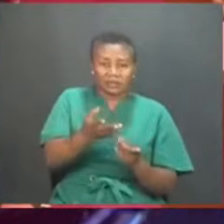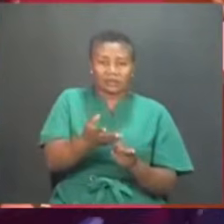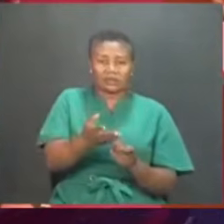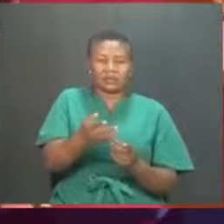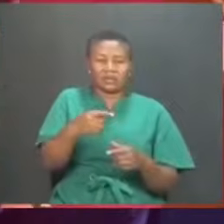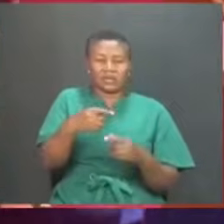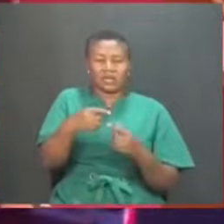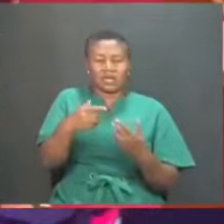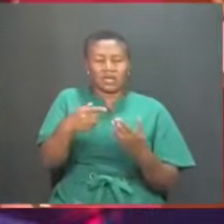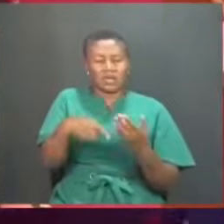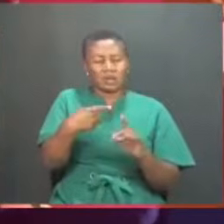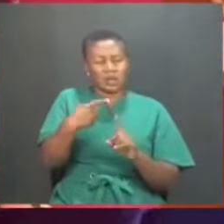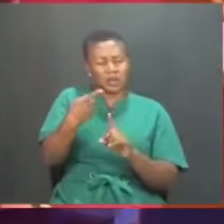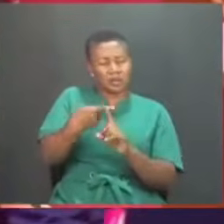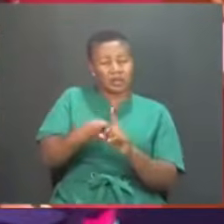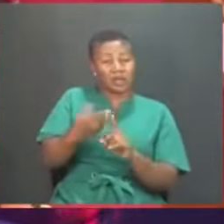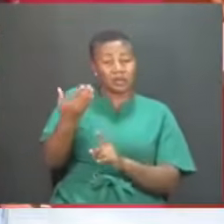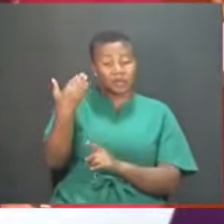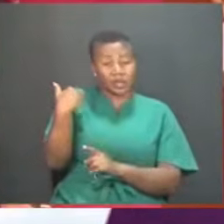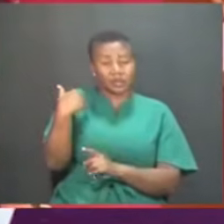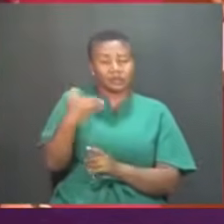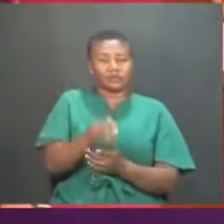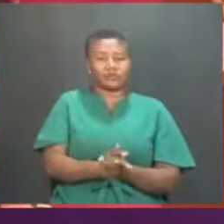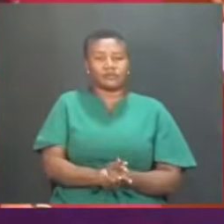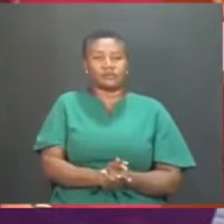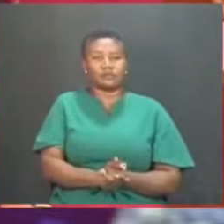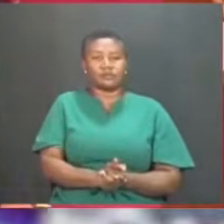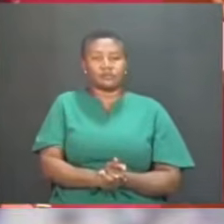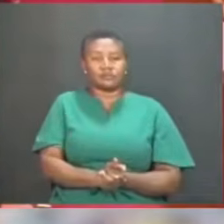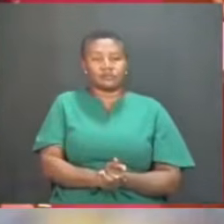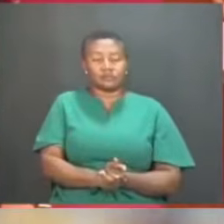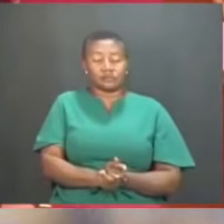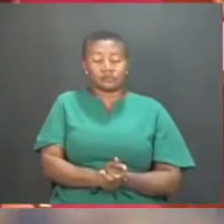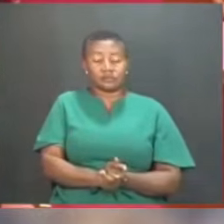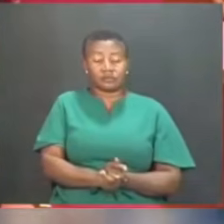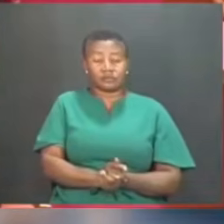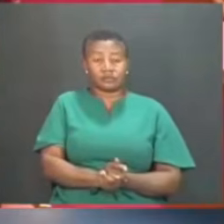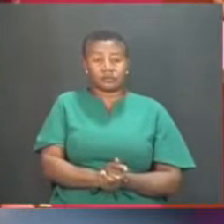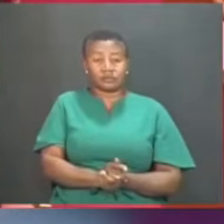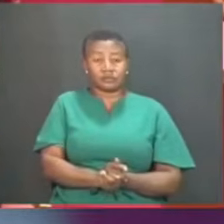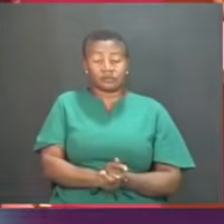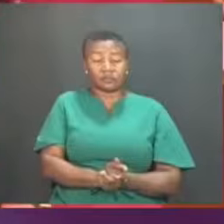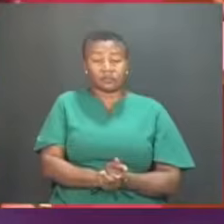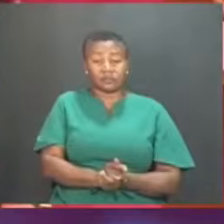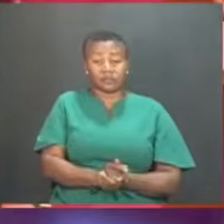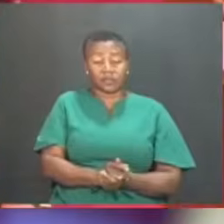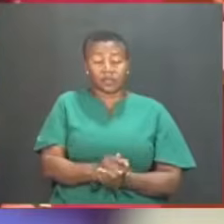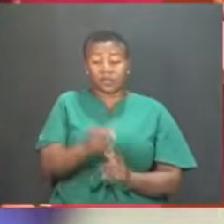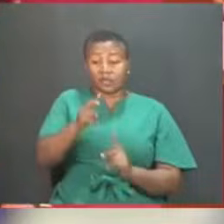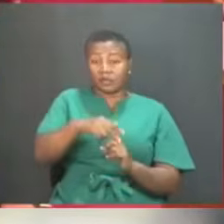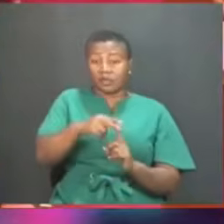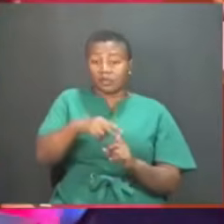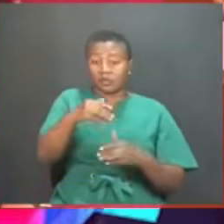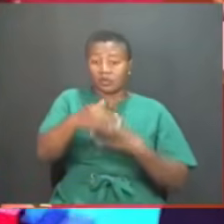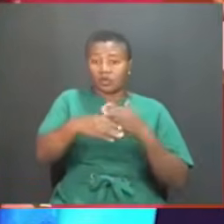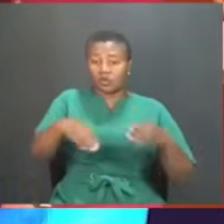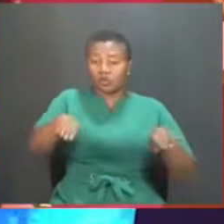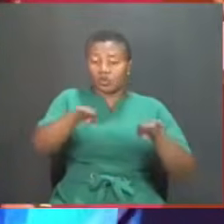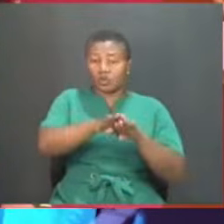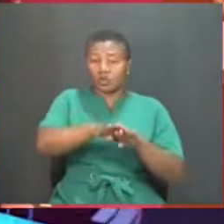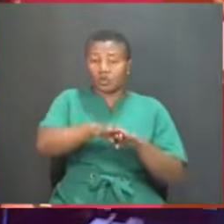about a month ago. Mr. Speaker, the application process closed last Friday, 7th